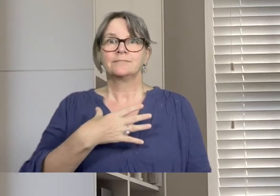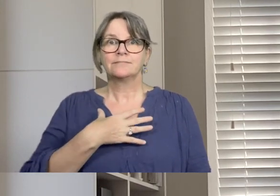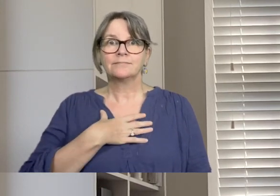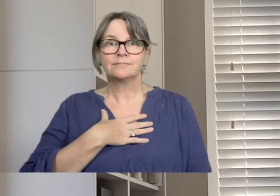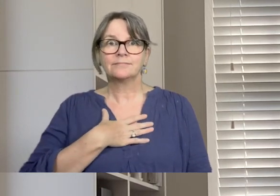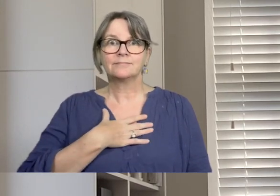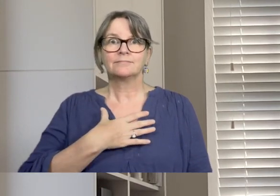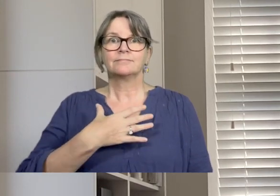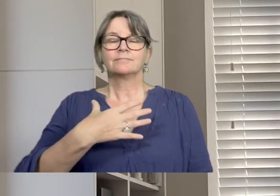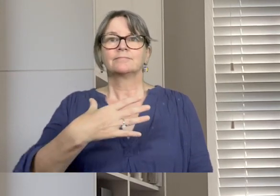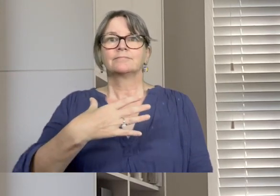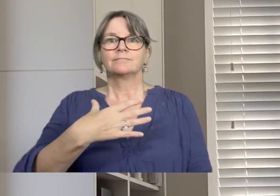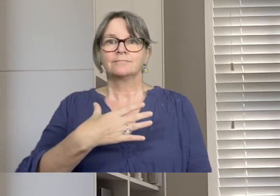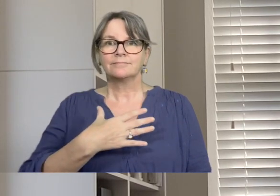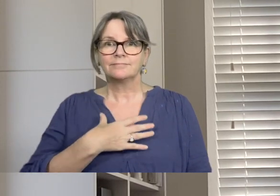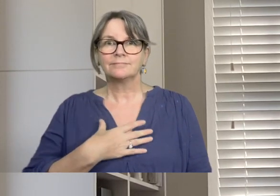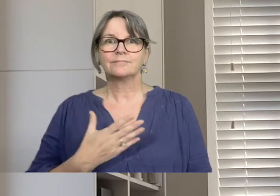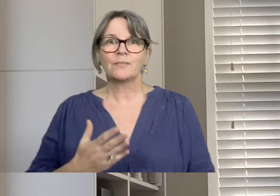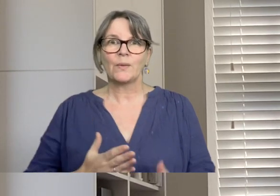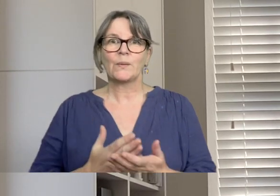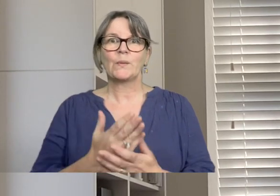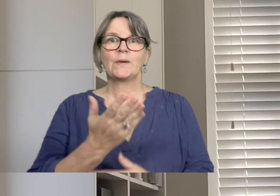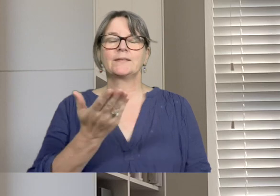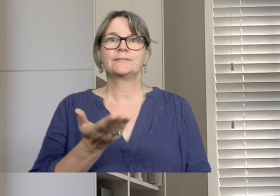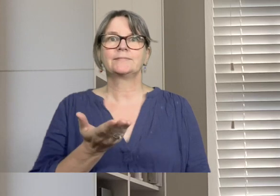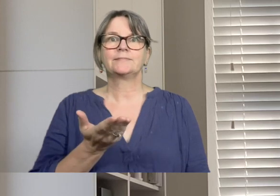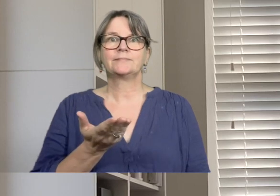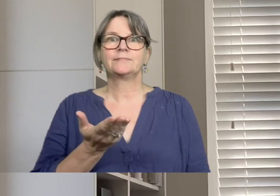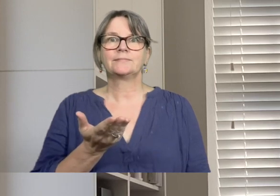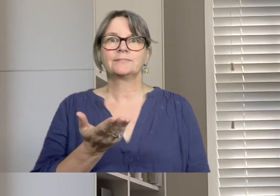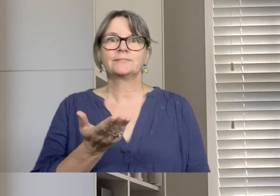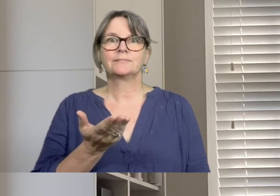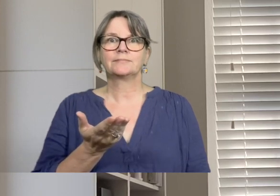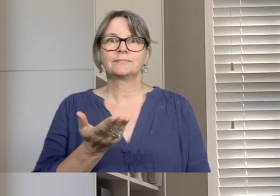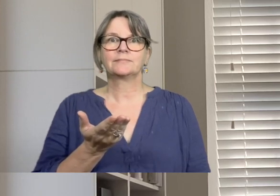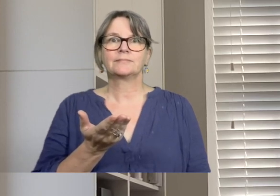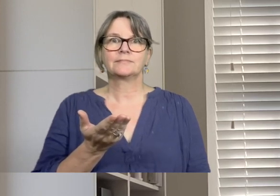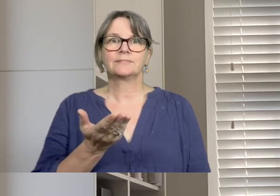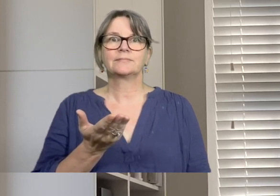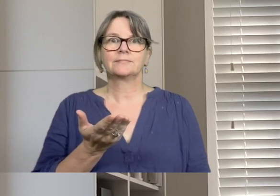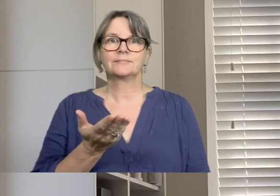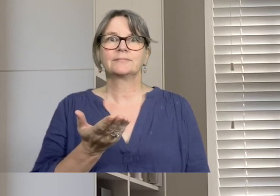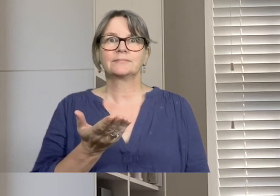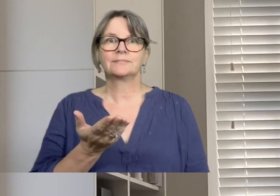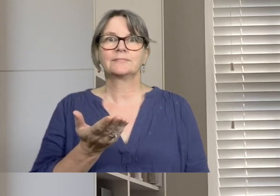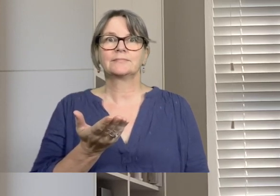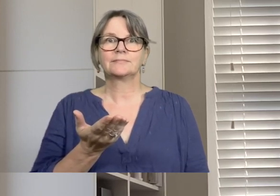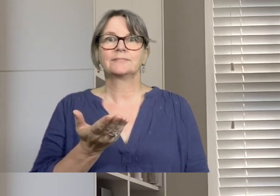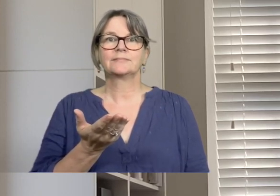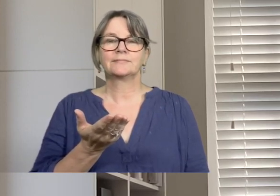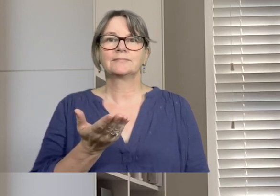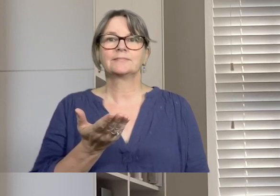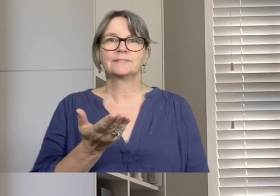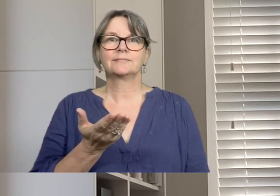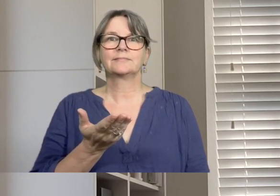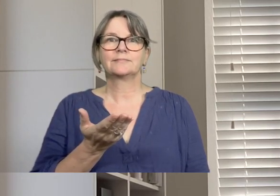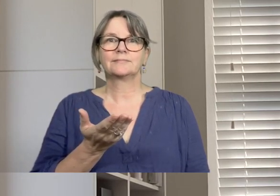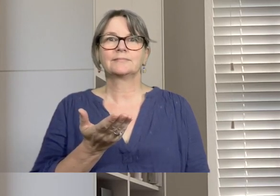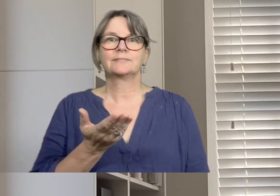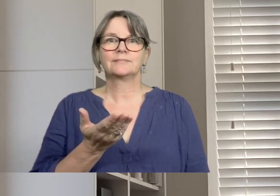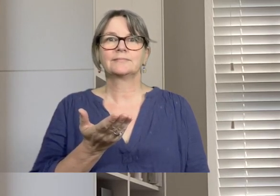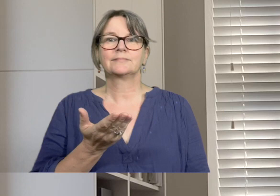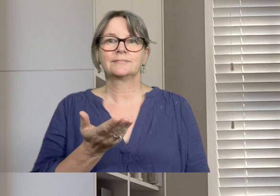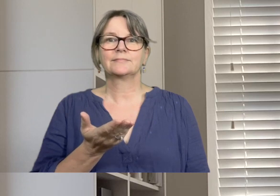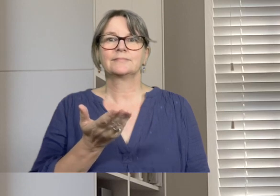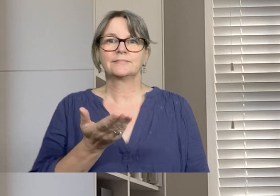5, out, 2, 3, 4, 5, in, 2, 3, 4, 5, out, 2, 3, 4, 5, 30, 2,